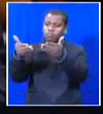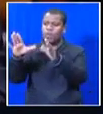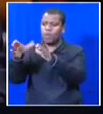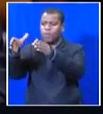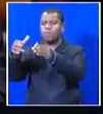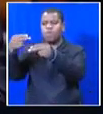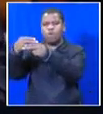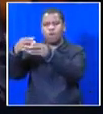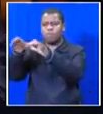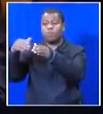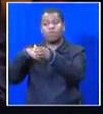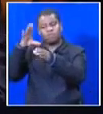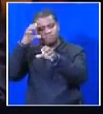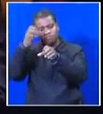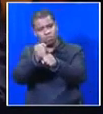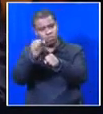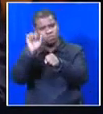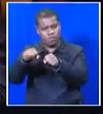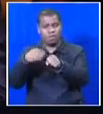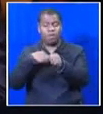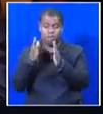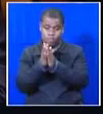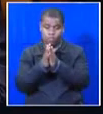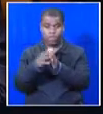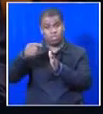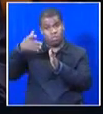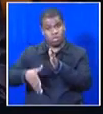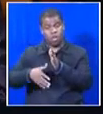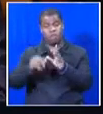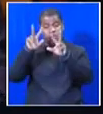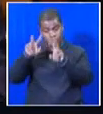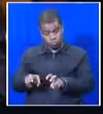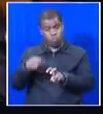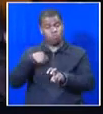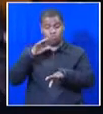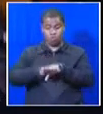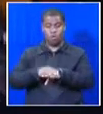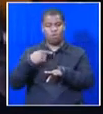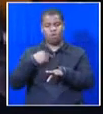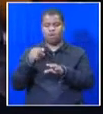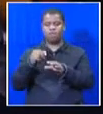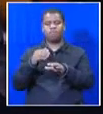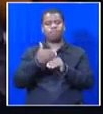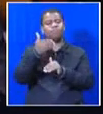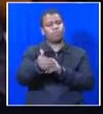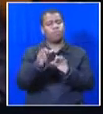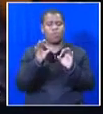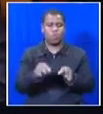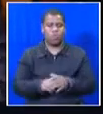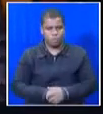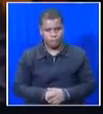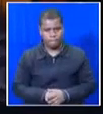Forum themselves, and I would like us to talk to the Speaker about how we respond to all of these issues that have been raised in the manner in which they have been